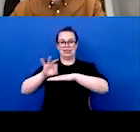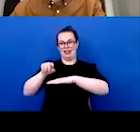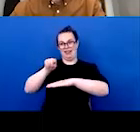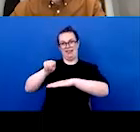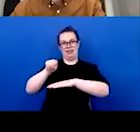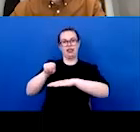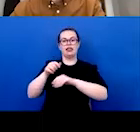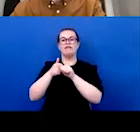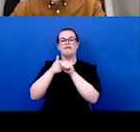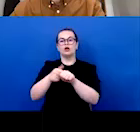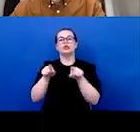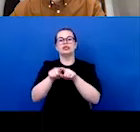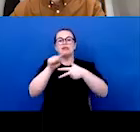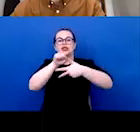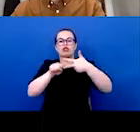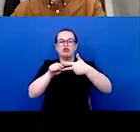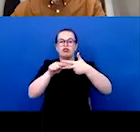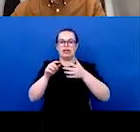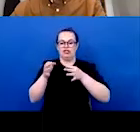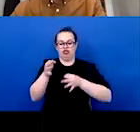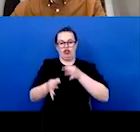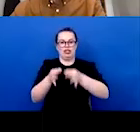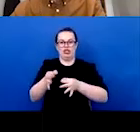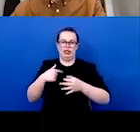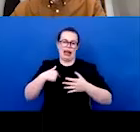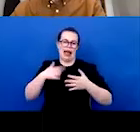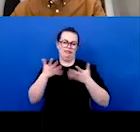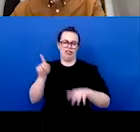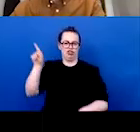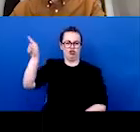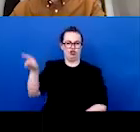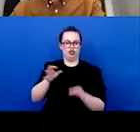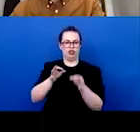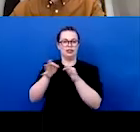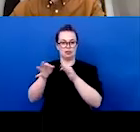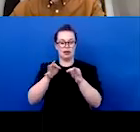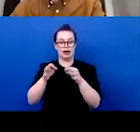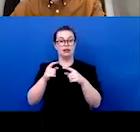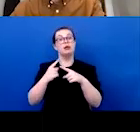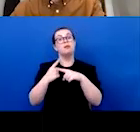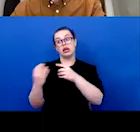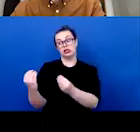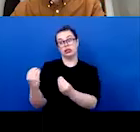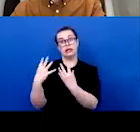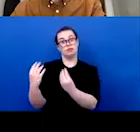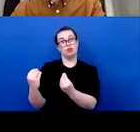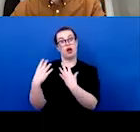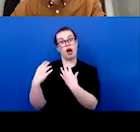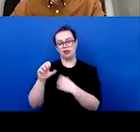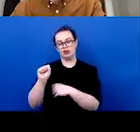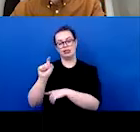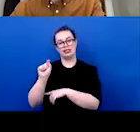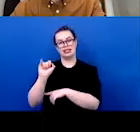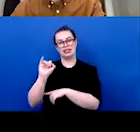the three-point strategy just described. And we also use stimuli as in the majority of